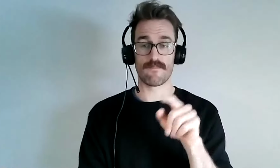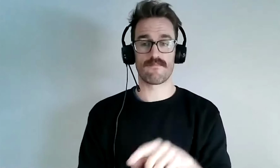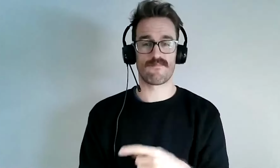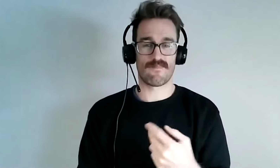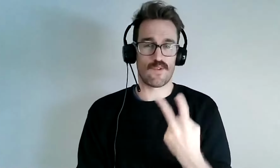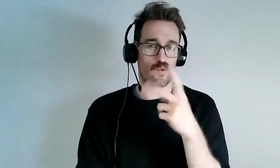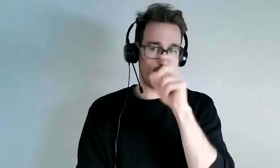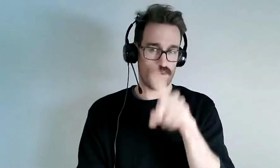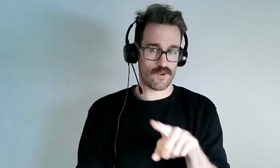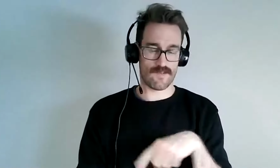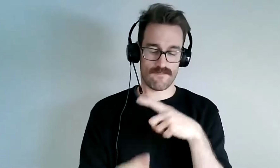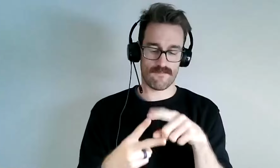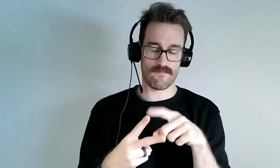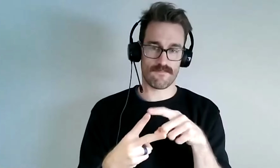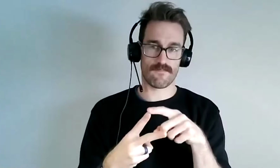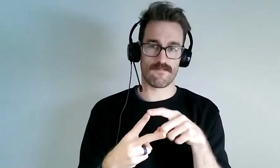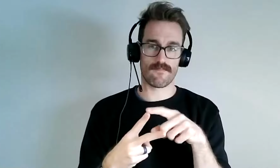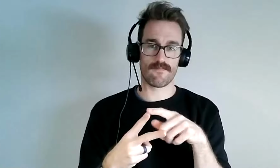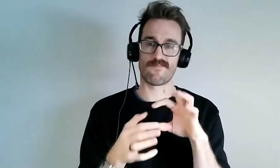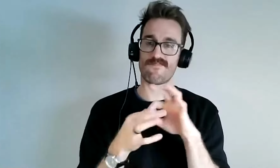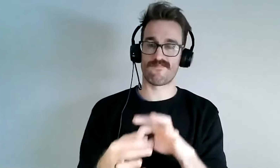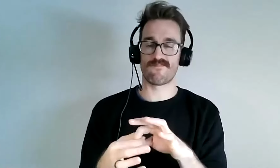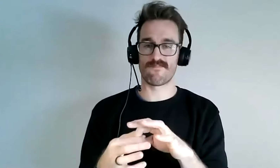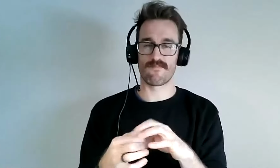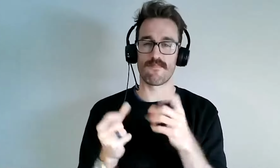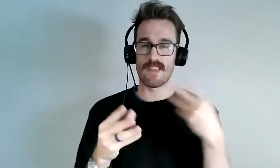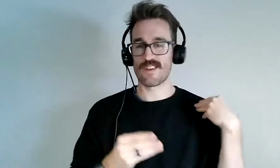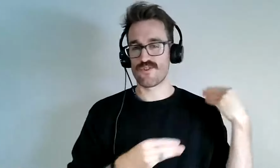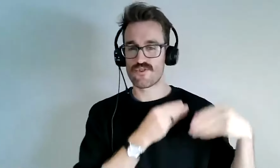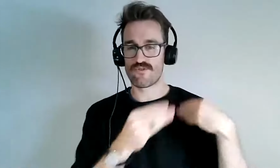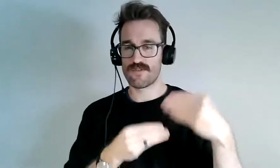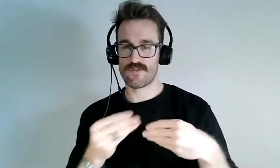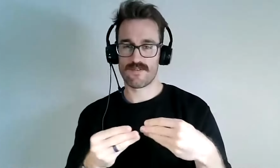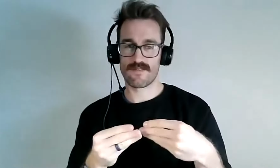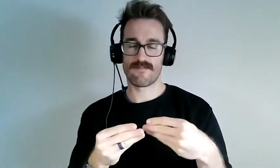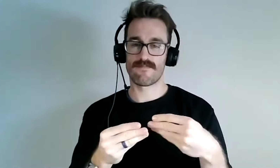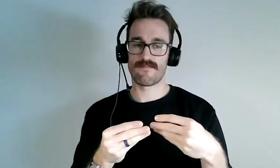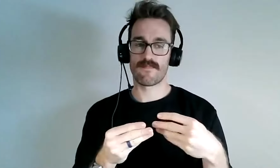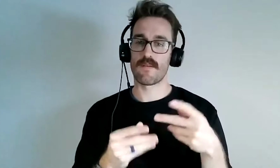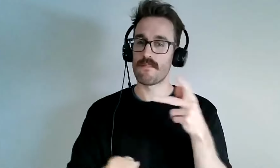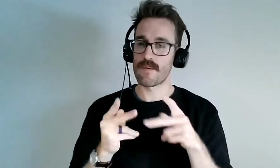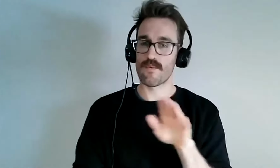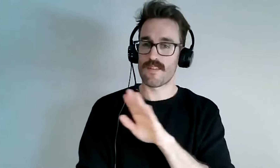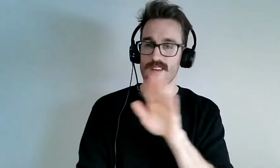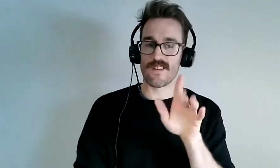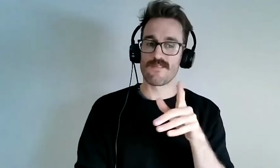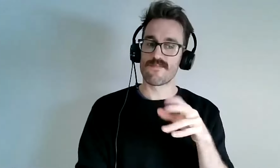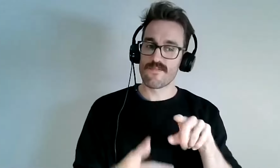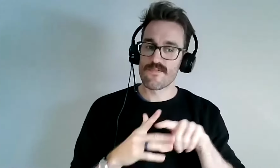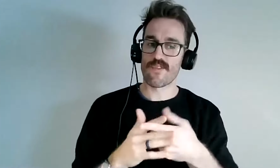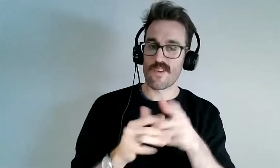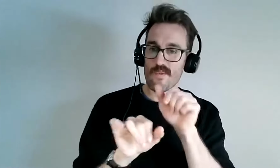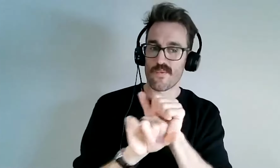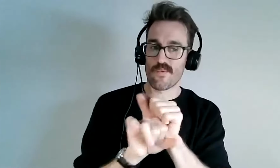The first one is just around the intergenerational. We're talking about ageism and getting people into the workforce, into long-term care. But there